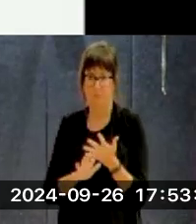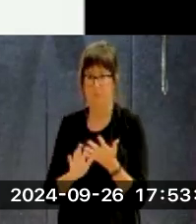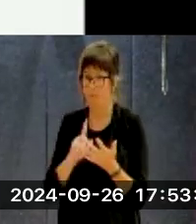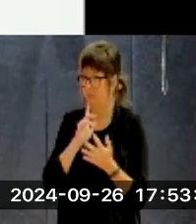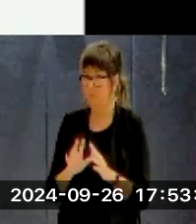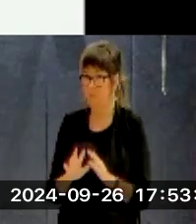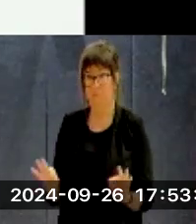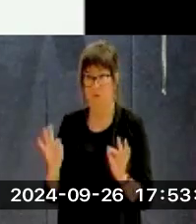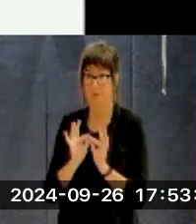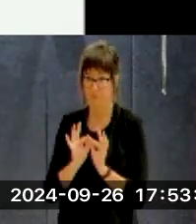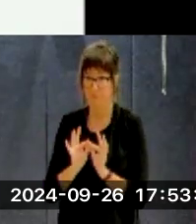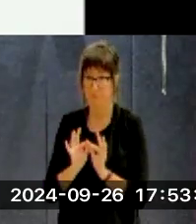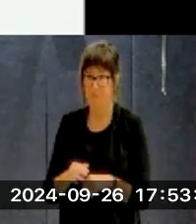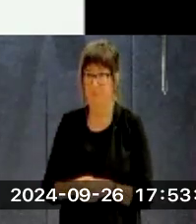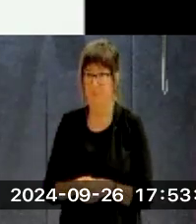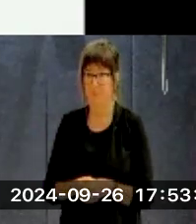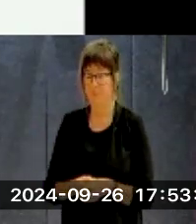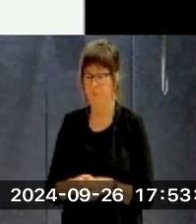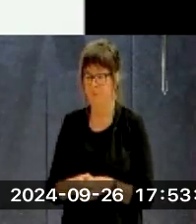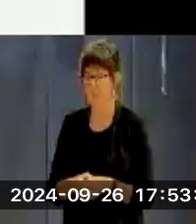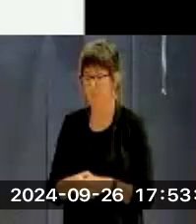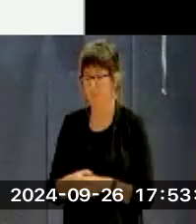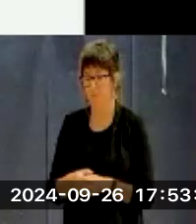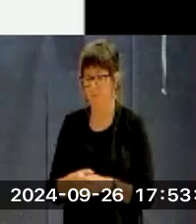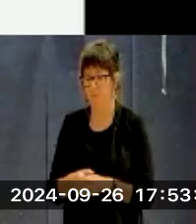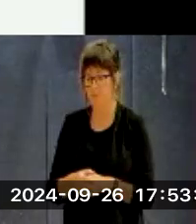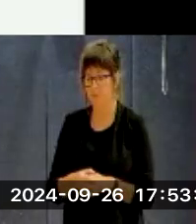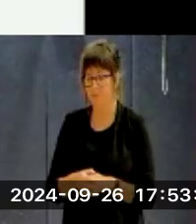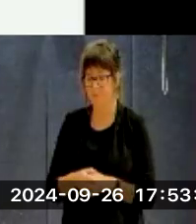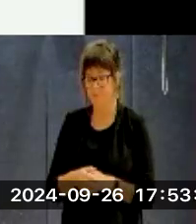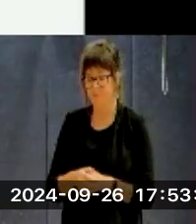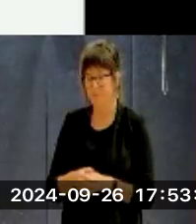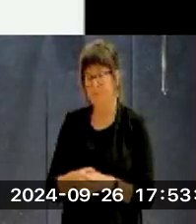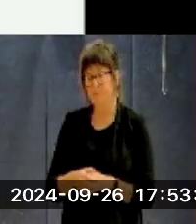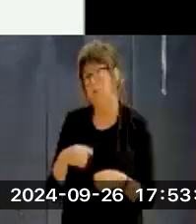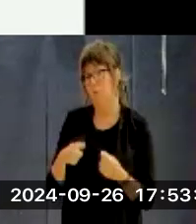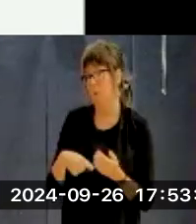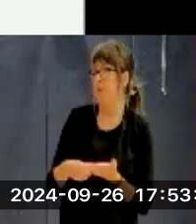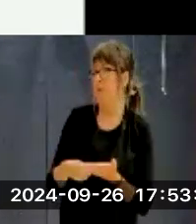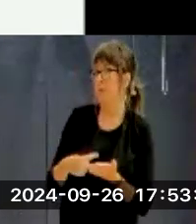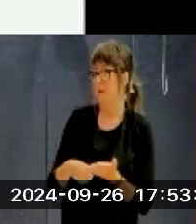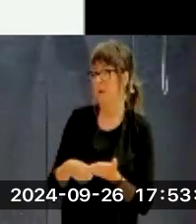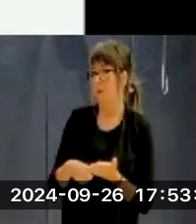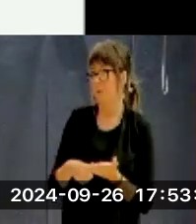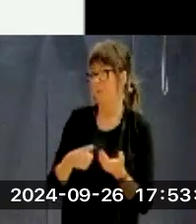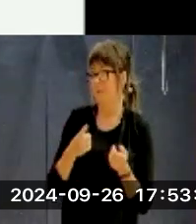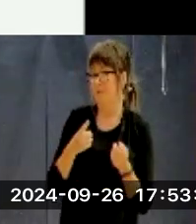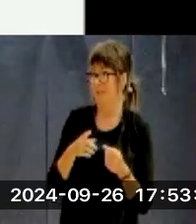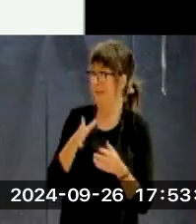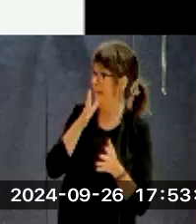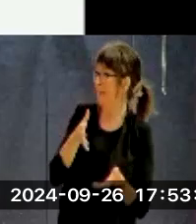really important. Um, and when we talk about incidents of hate,